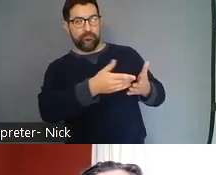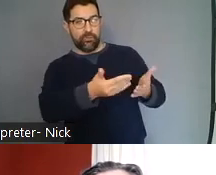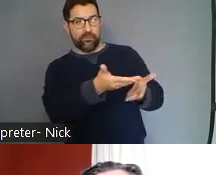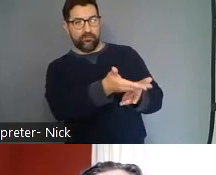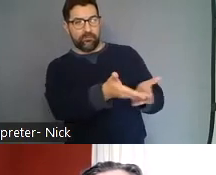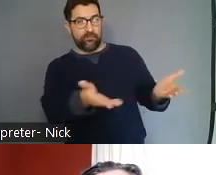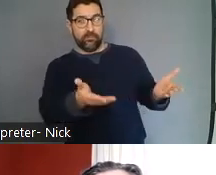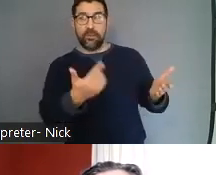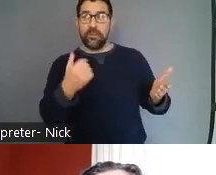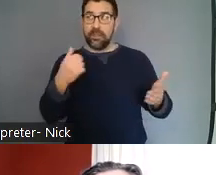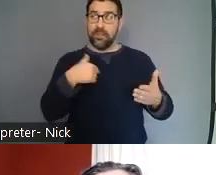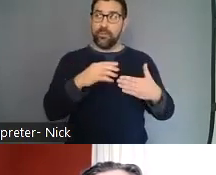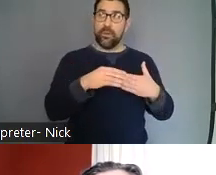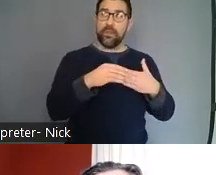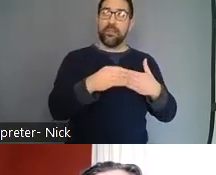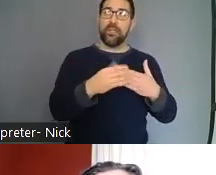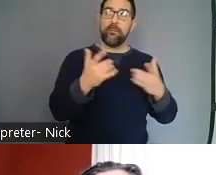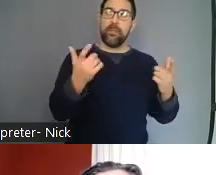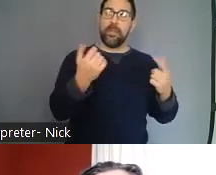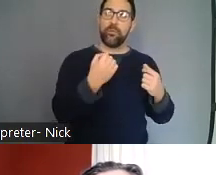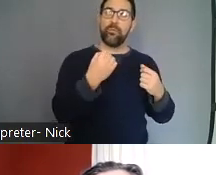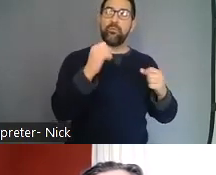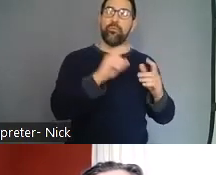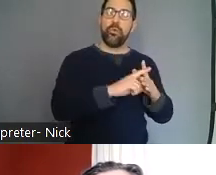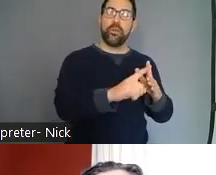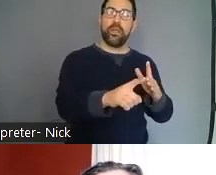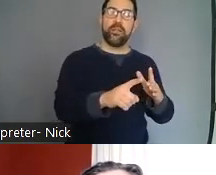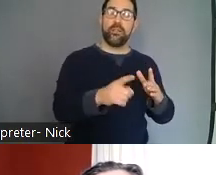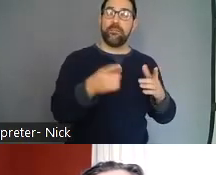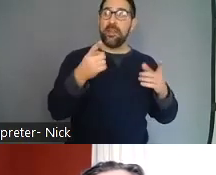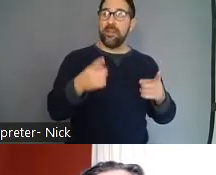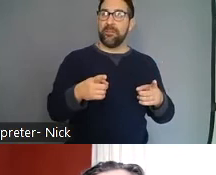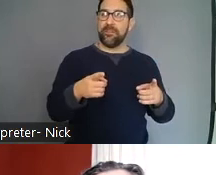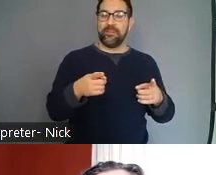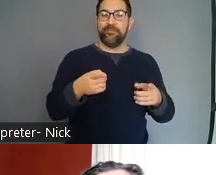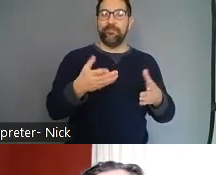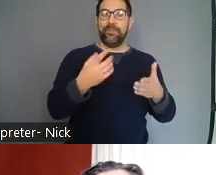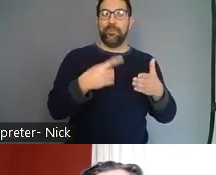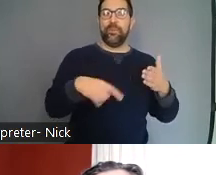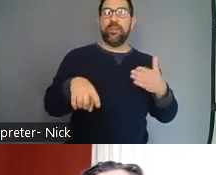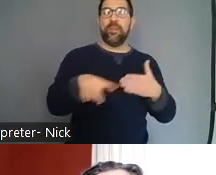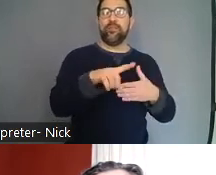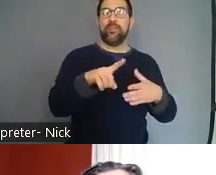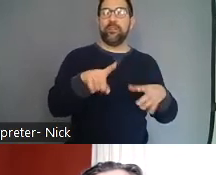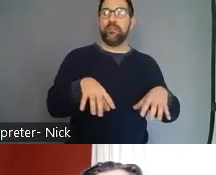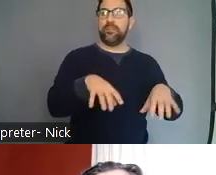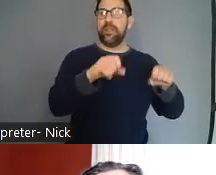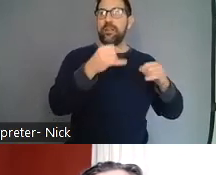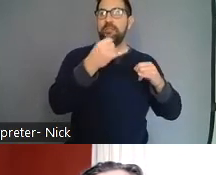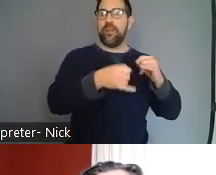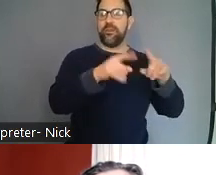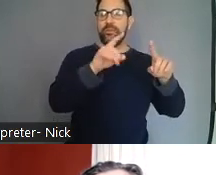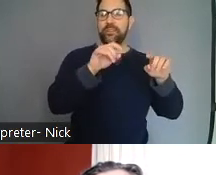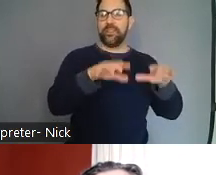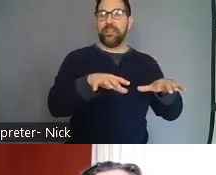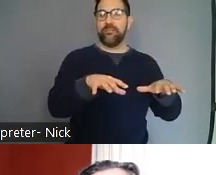these massive walkouts, but the same after we led those walkouts, literally the week after, I had to take finals. And so